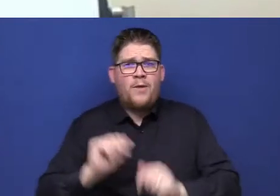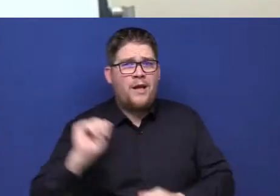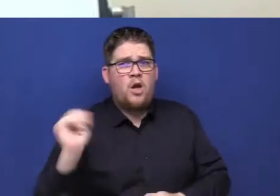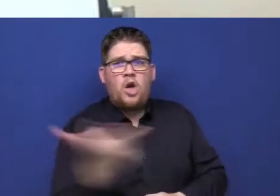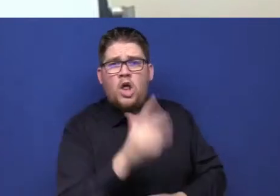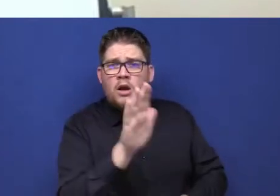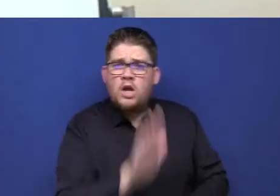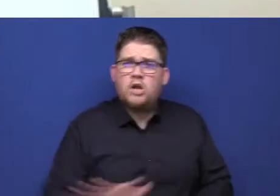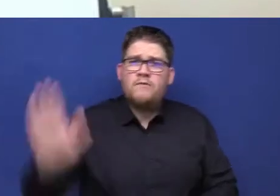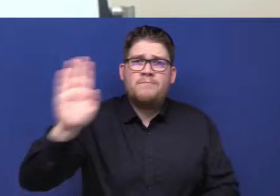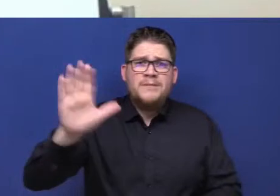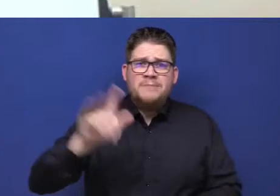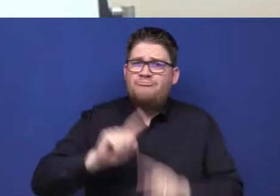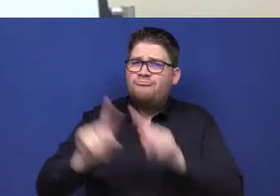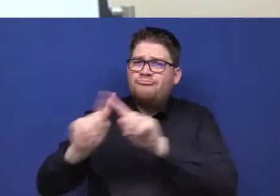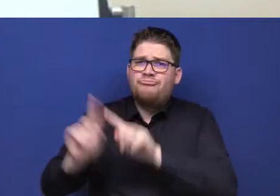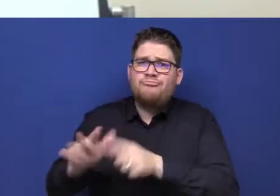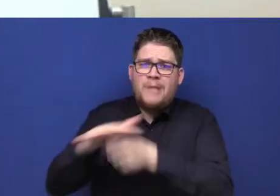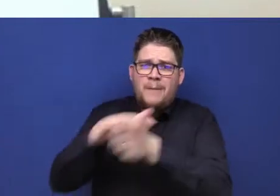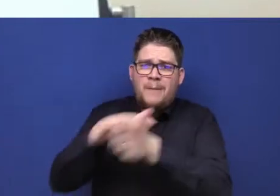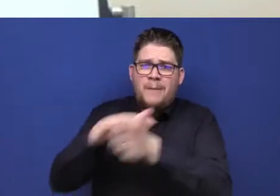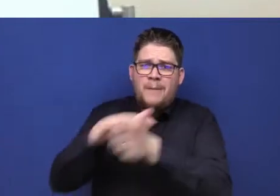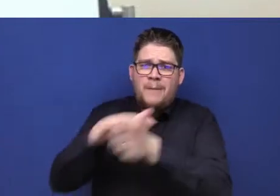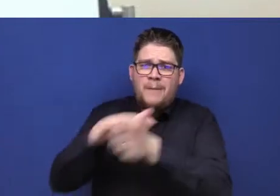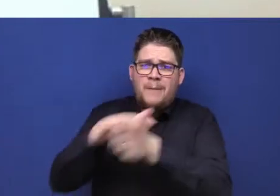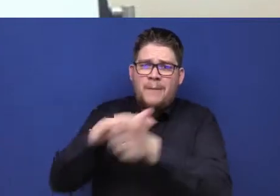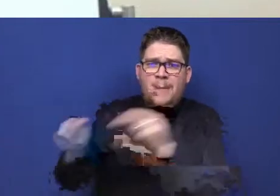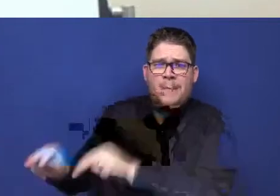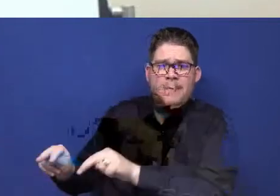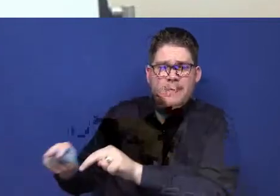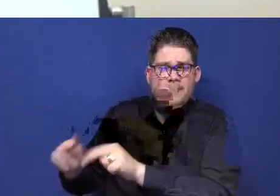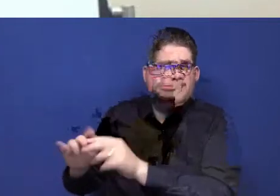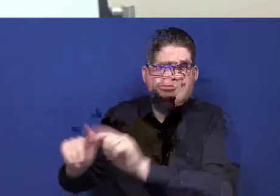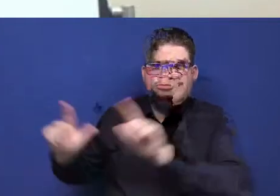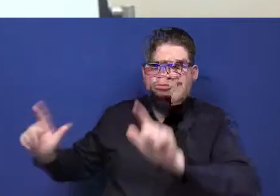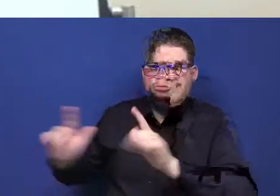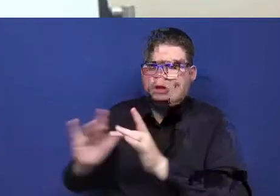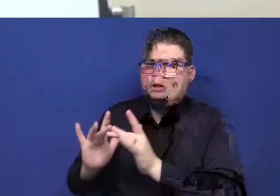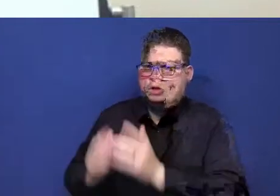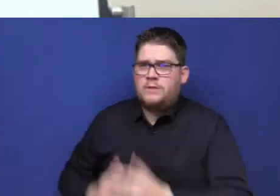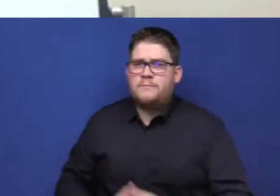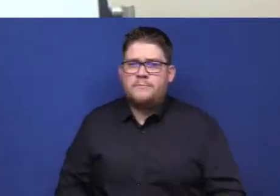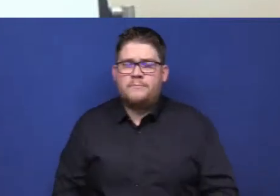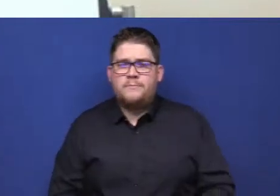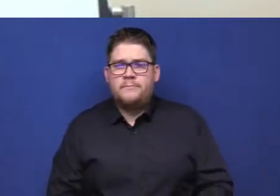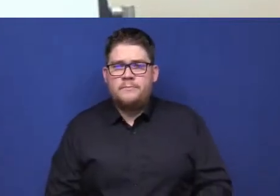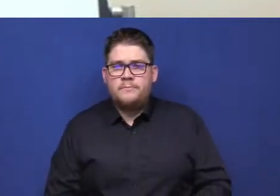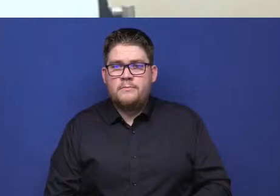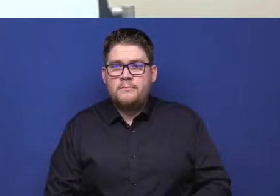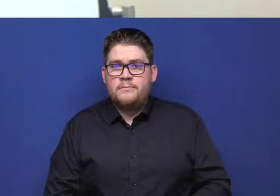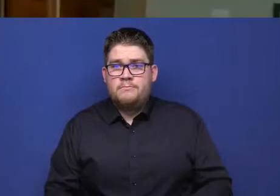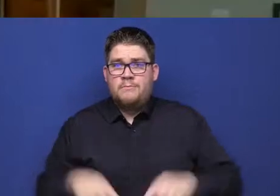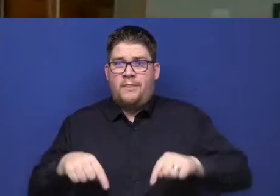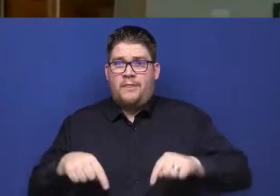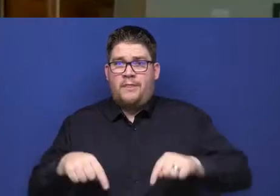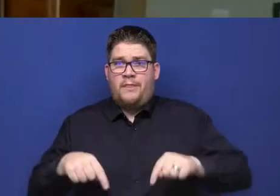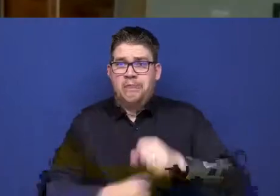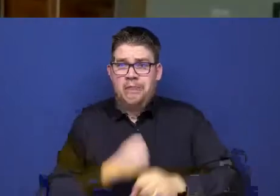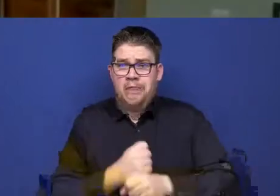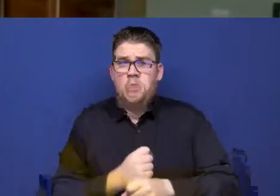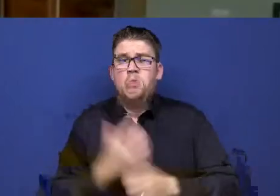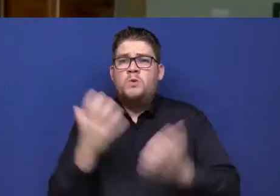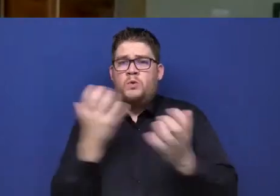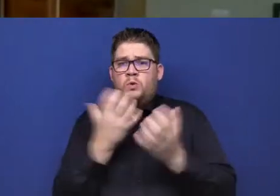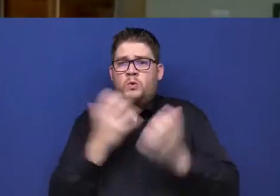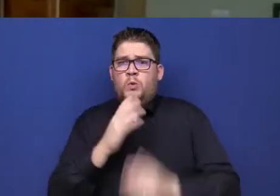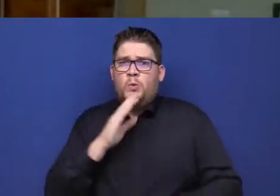to future fire seasons. Our next question is from Marcello Bernardo. Go ahead. Sorry, can I jump in on that question first? And I